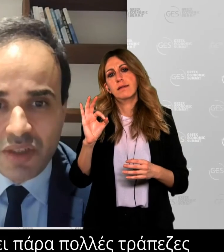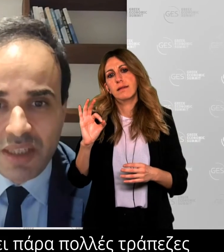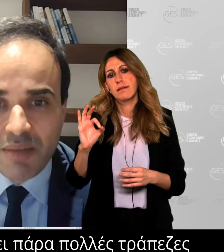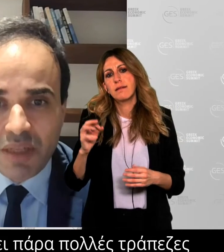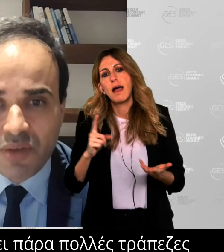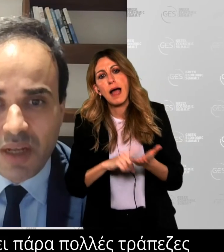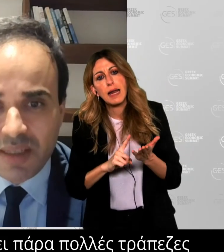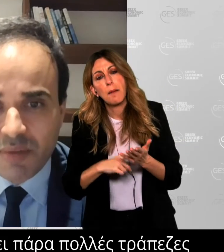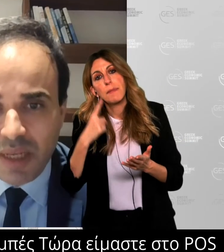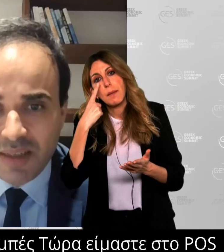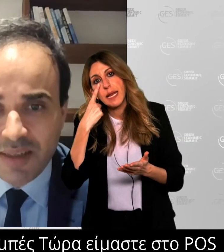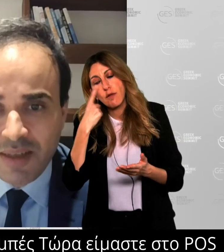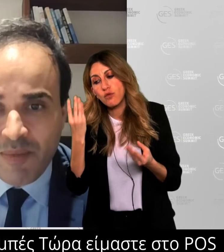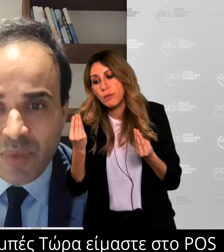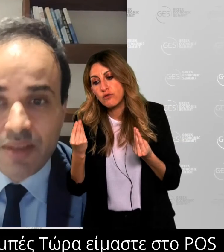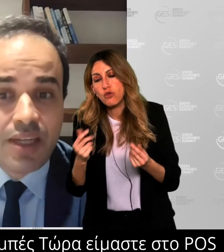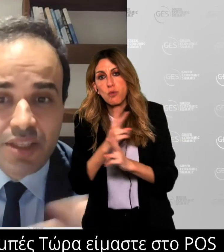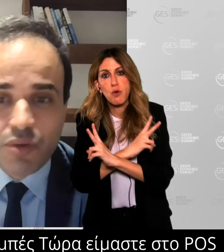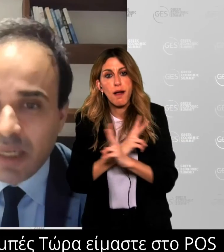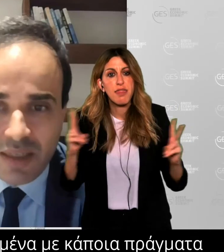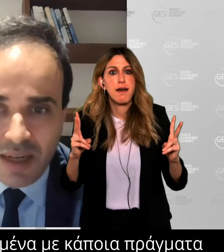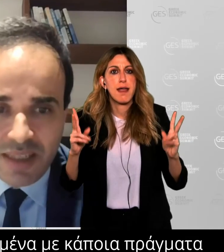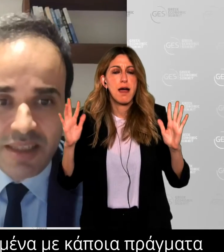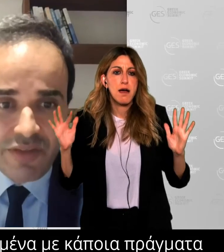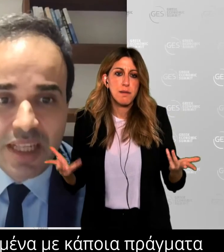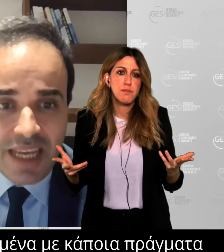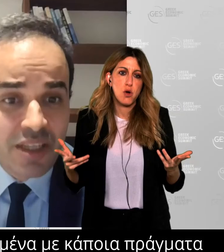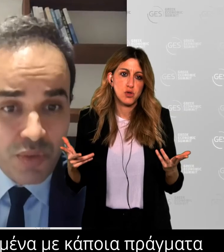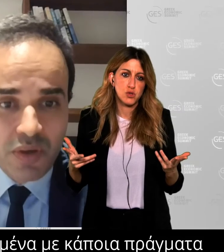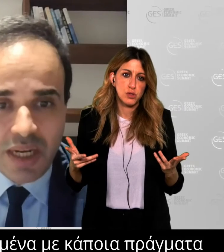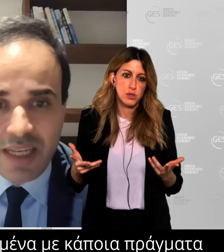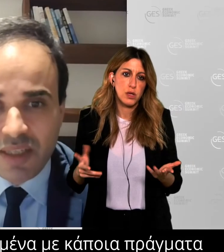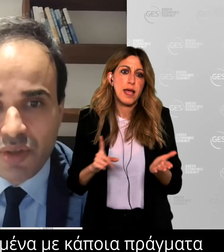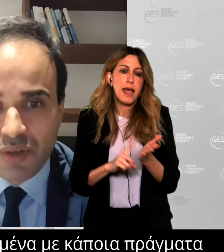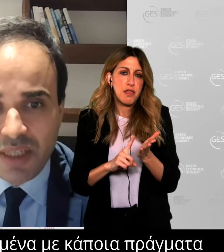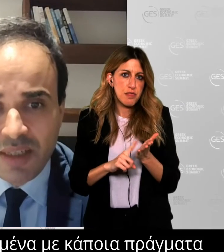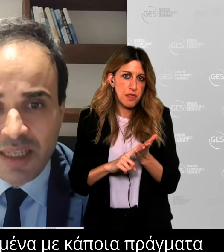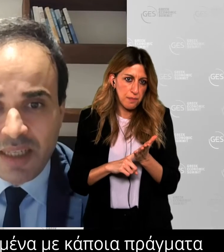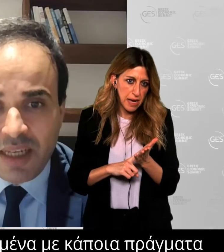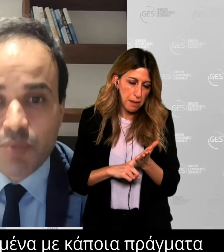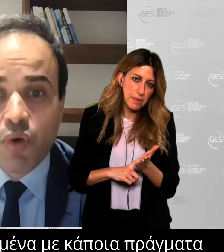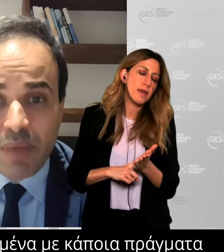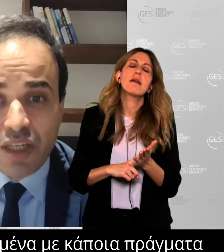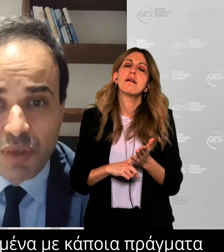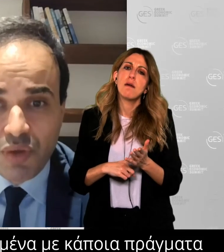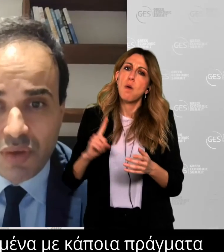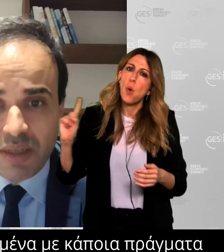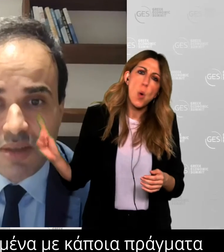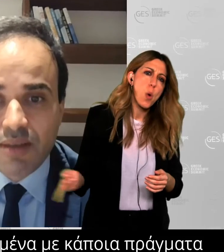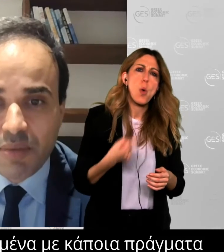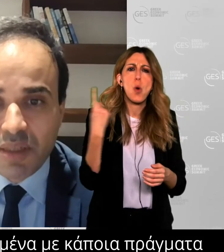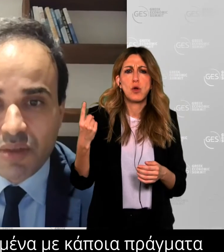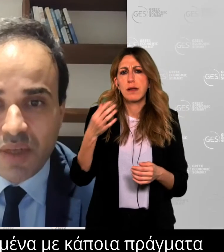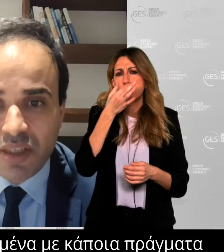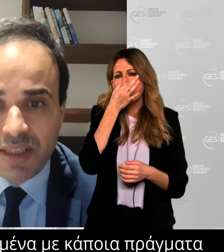zero strategies and materialize their plans. The Net Zero Banking Alliance is definitely a strong ally in this journey. As more banks mature